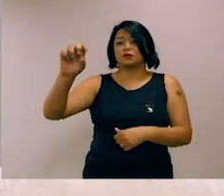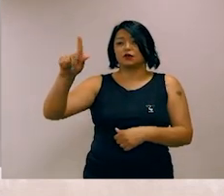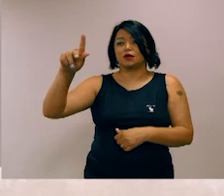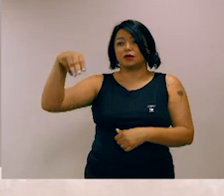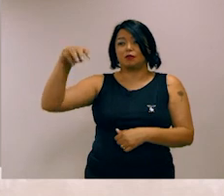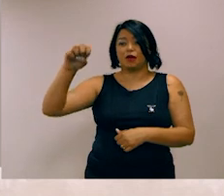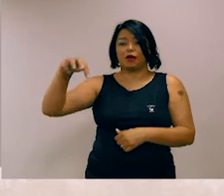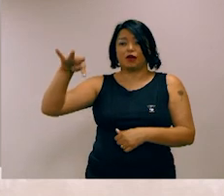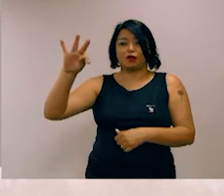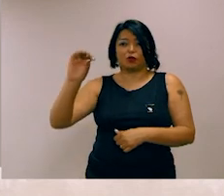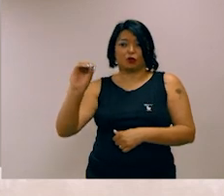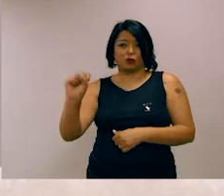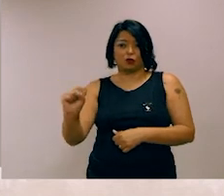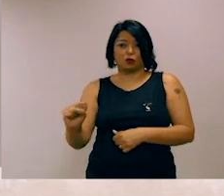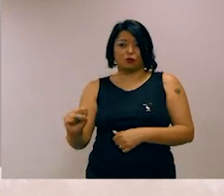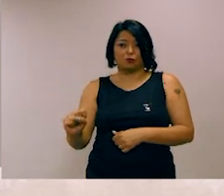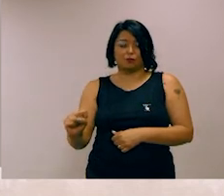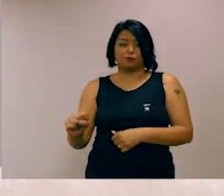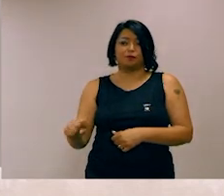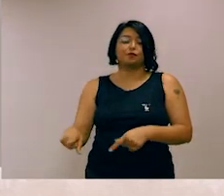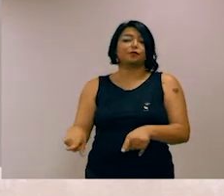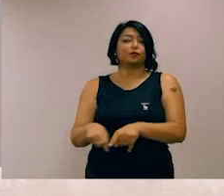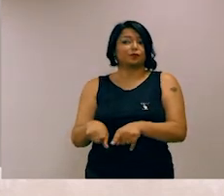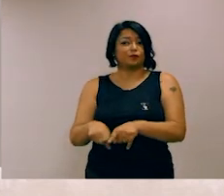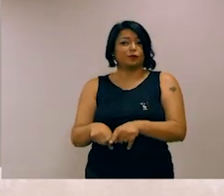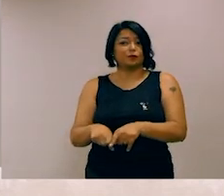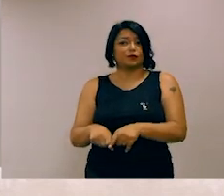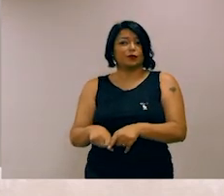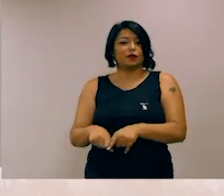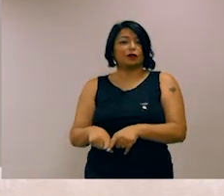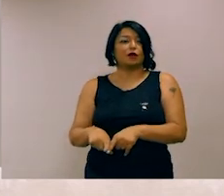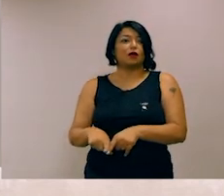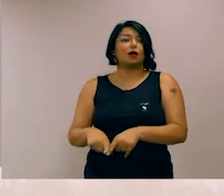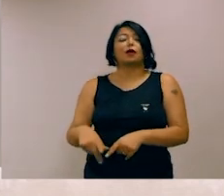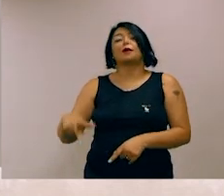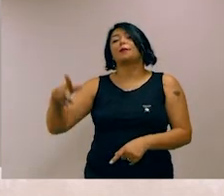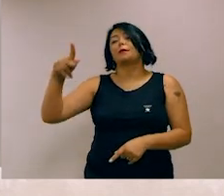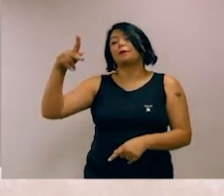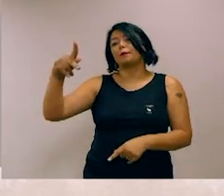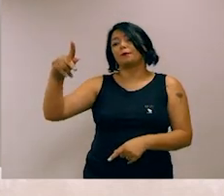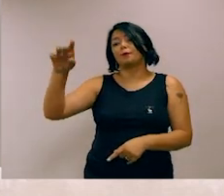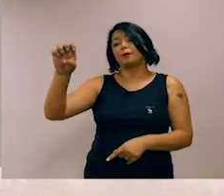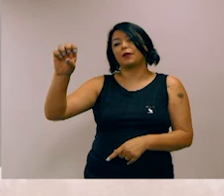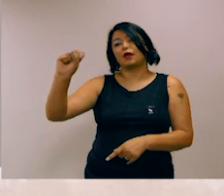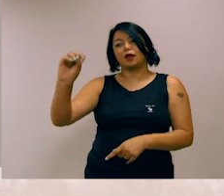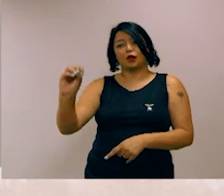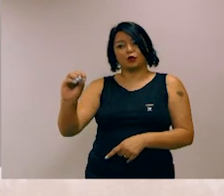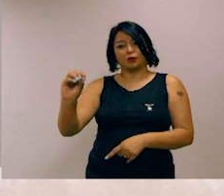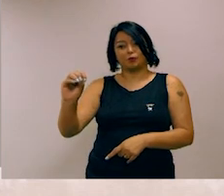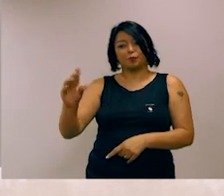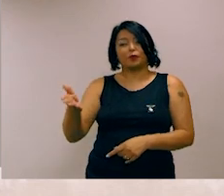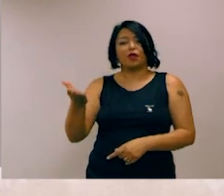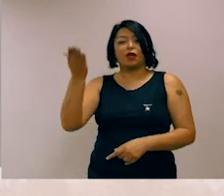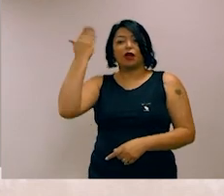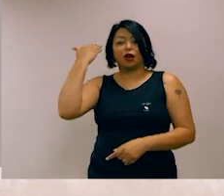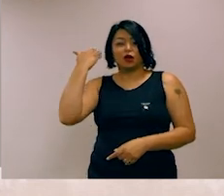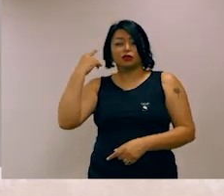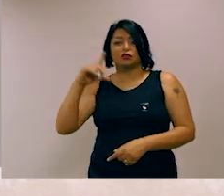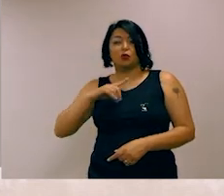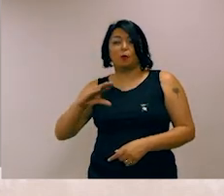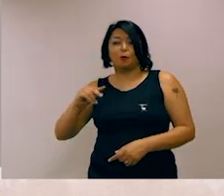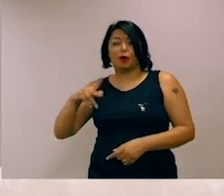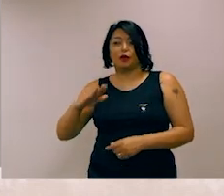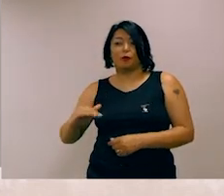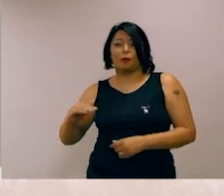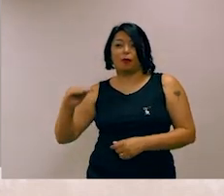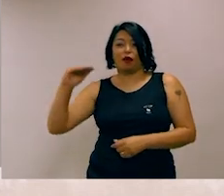that are going to have a higher weight here on the map. Something else we need to update is the weights, the weighting.